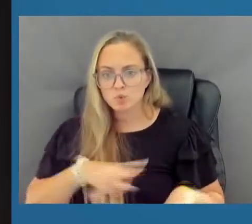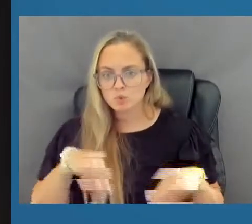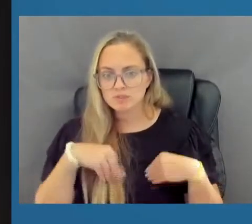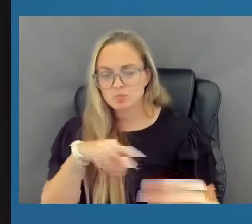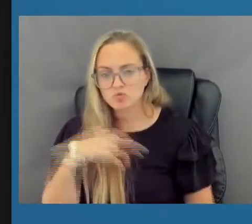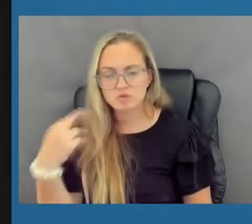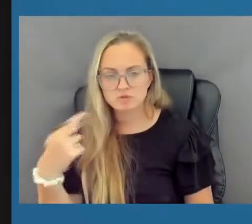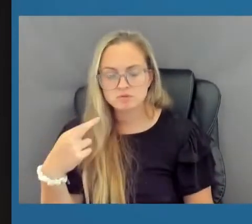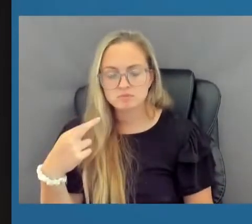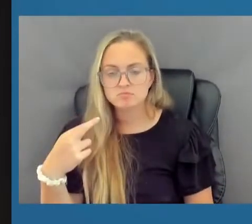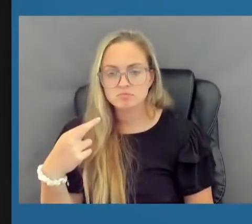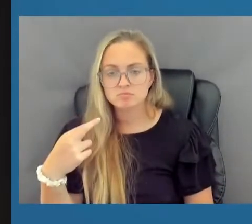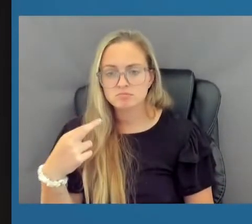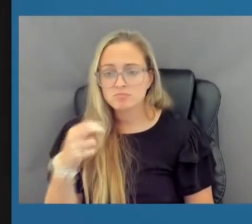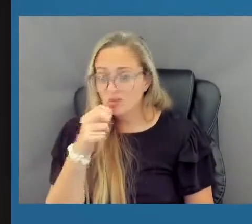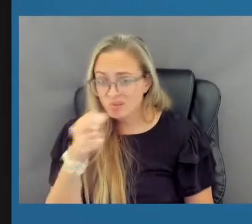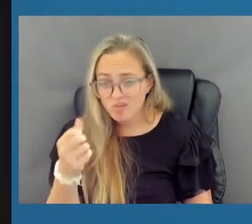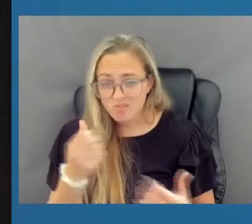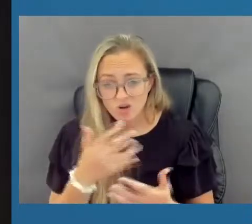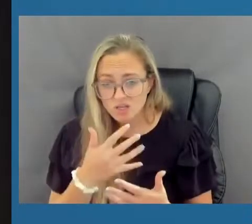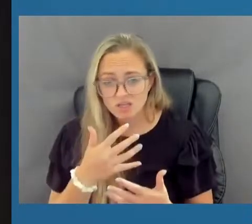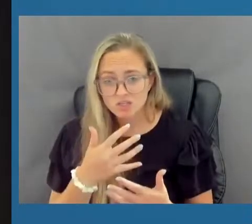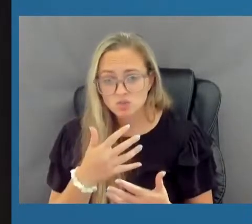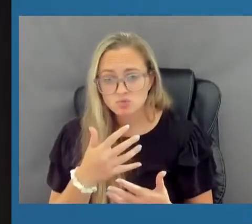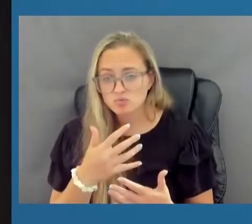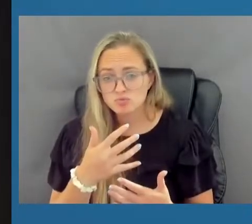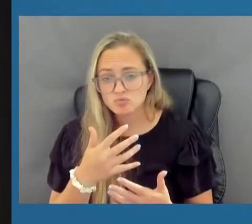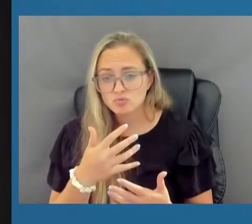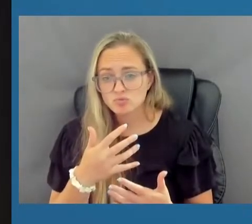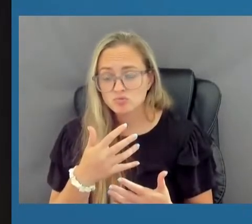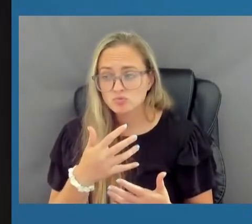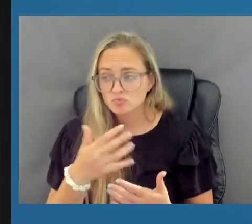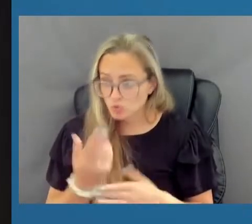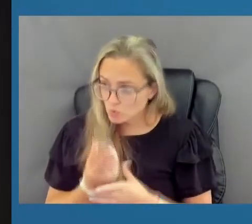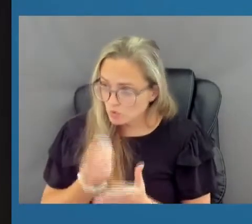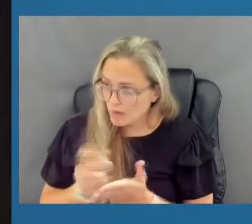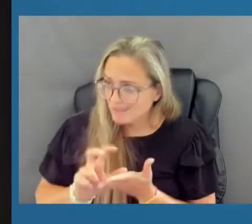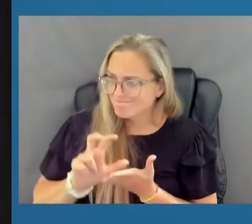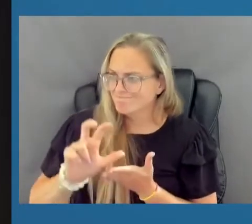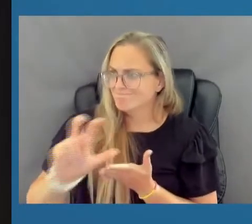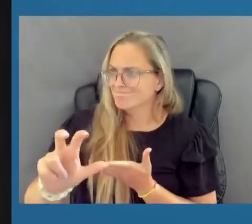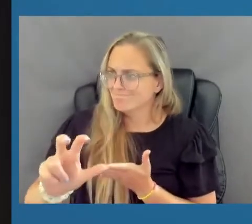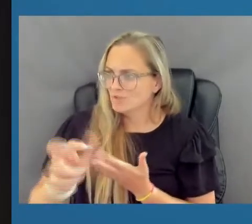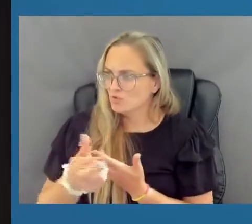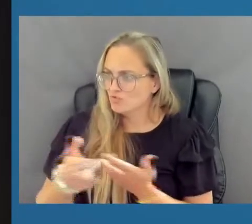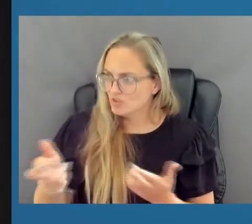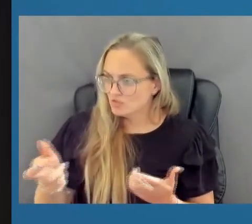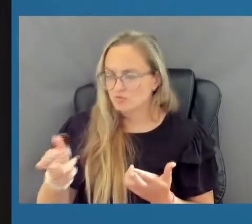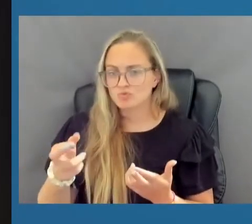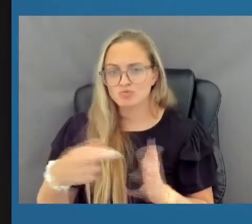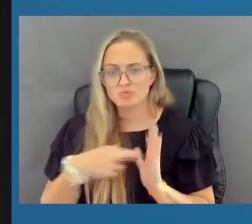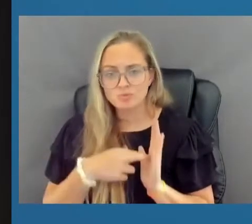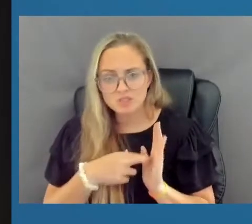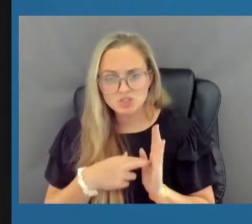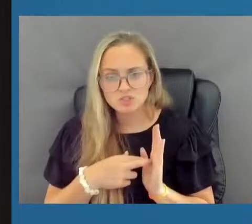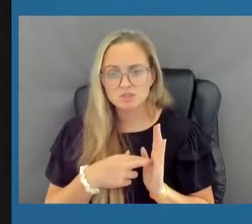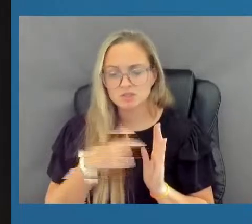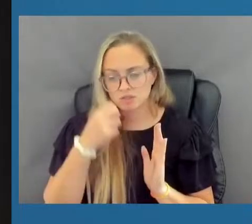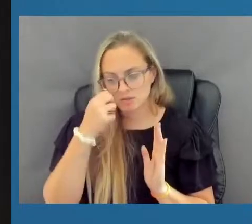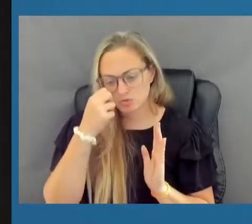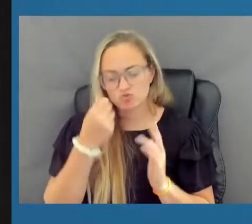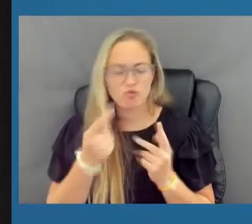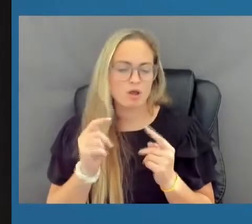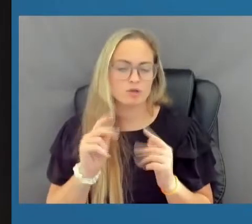are not afraid to put their money out there and their resources and their reputation and to try to build